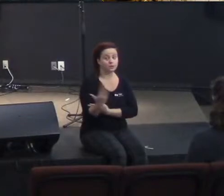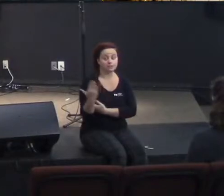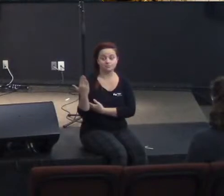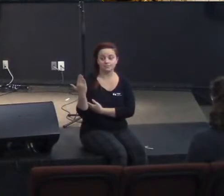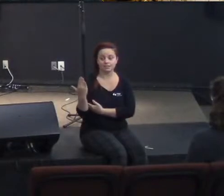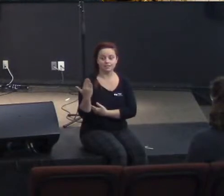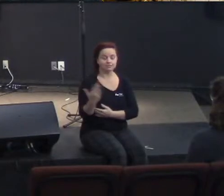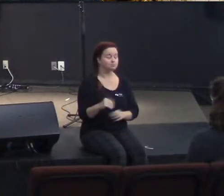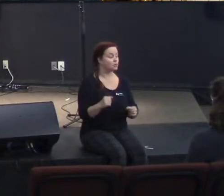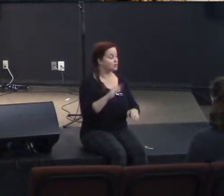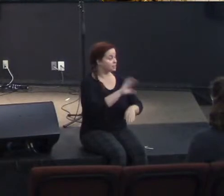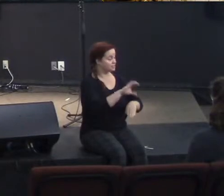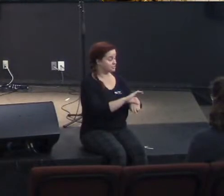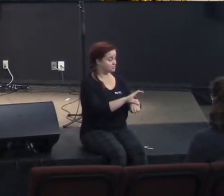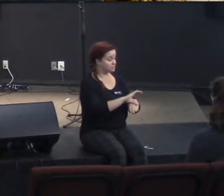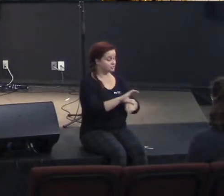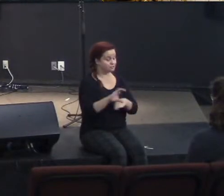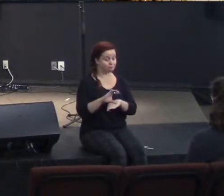Good morning, church.